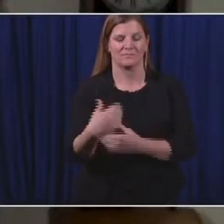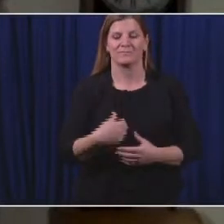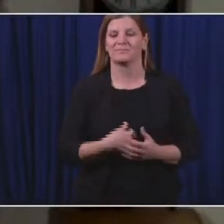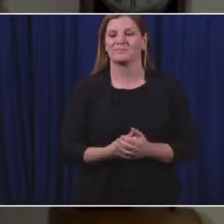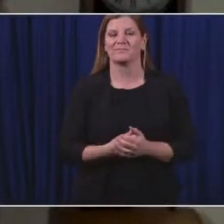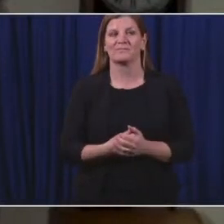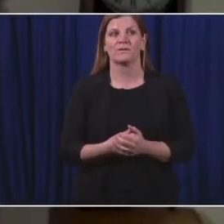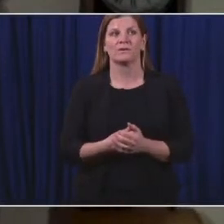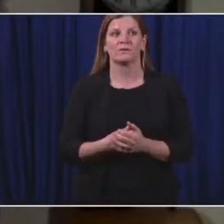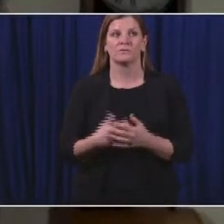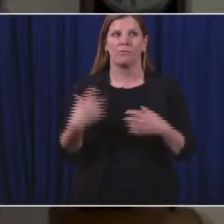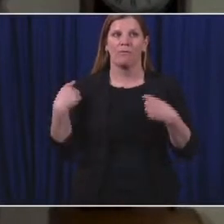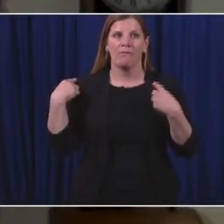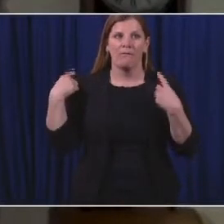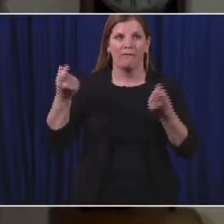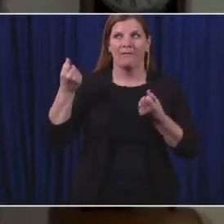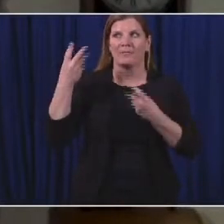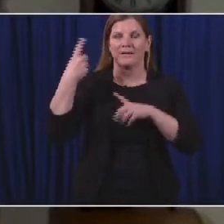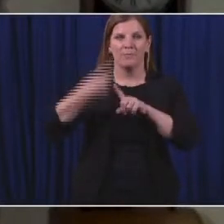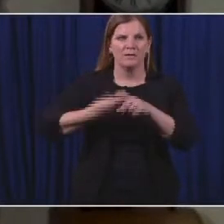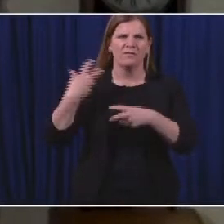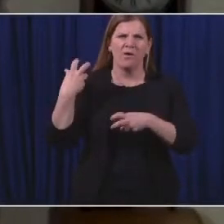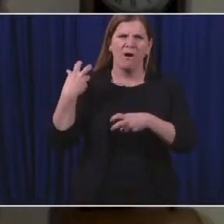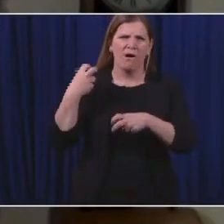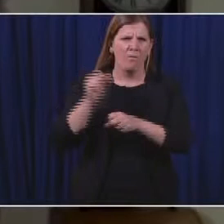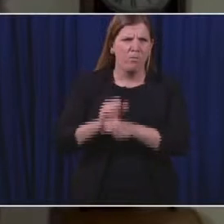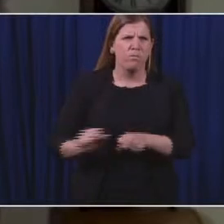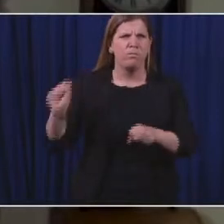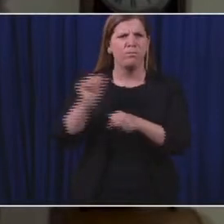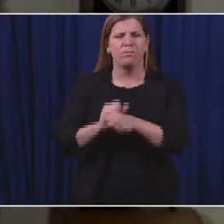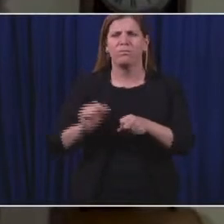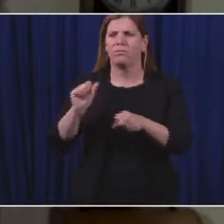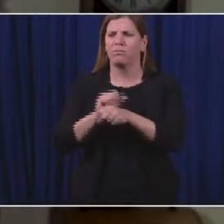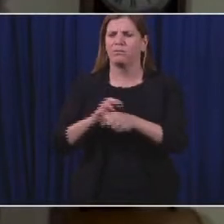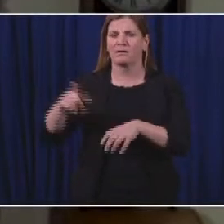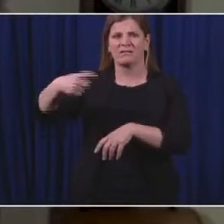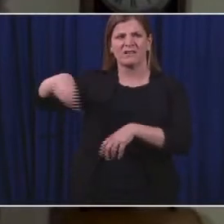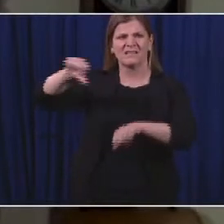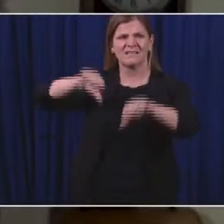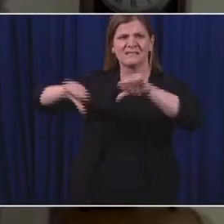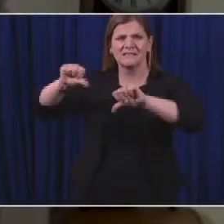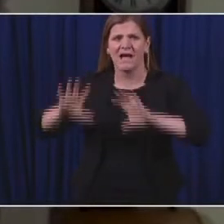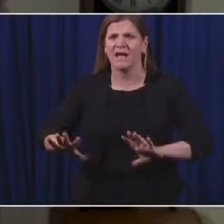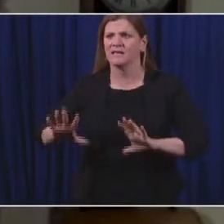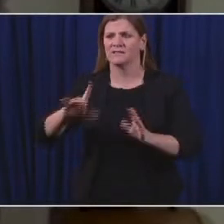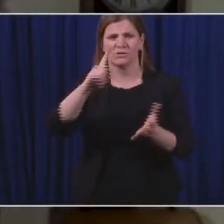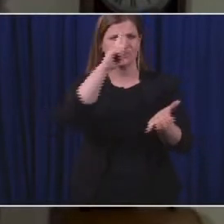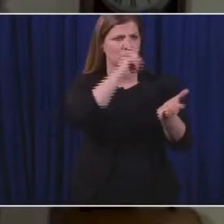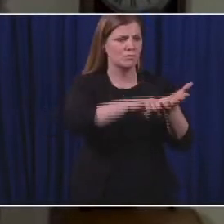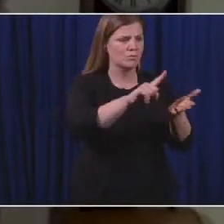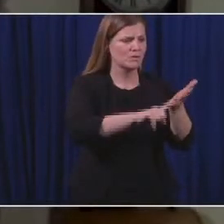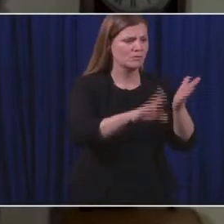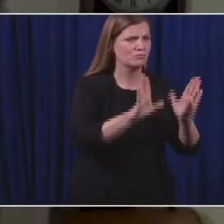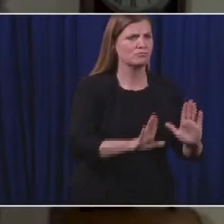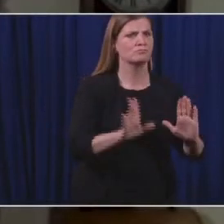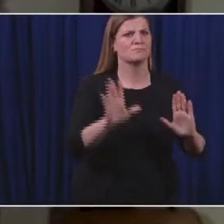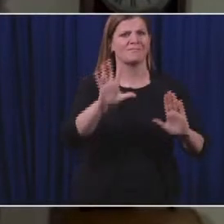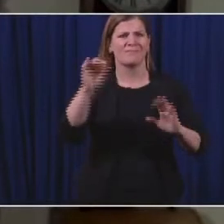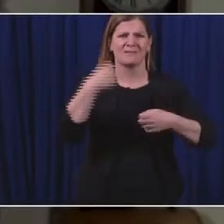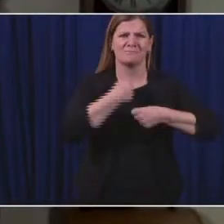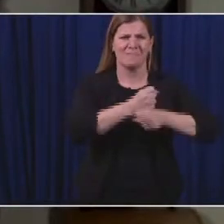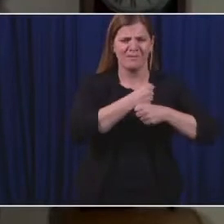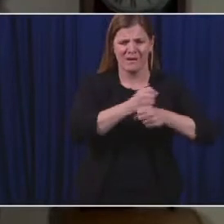This morning, after months of hard work and tremendous effort from scientists, researchers, manufacturing